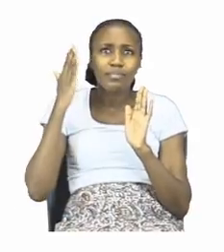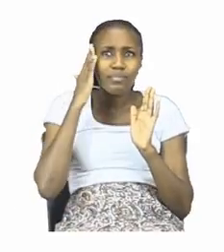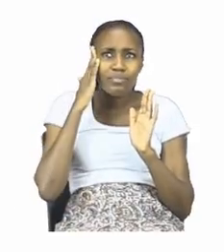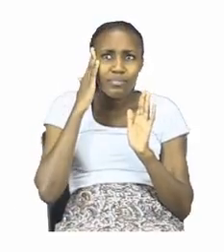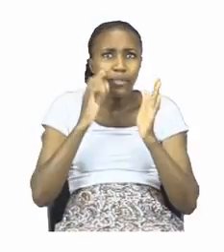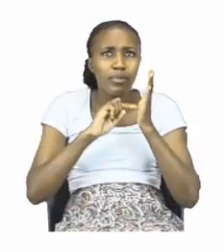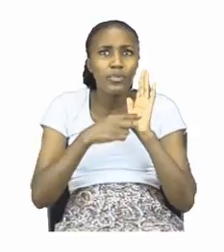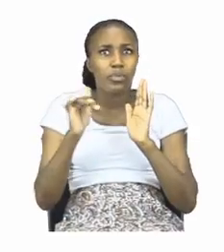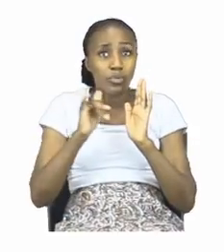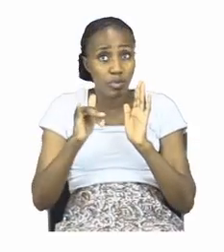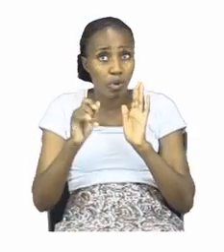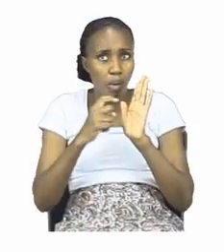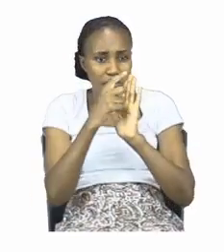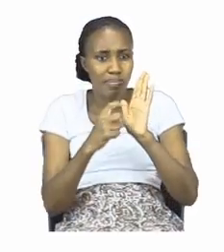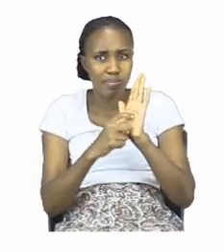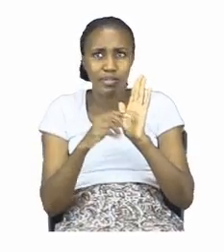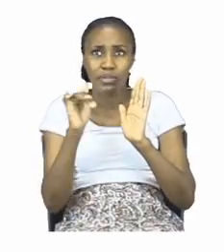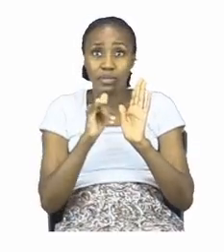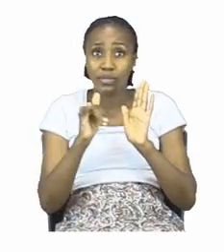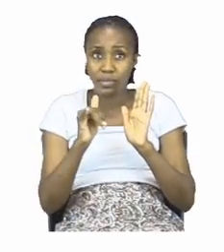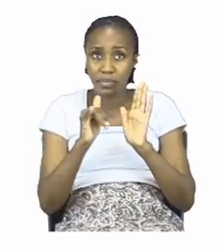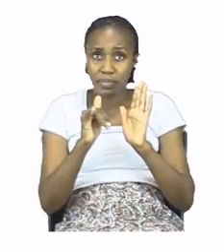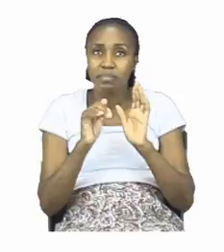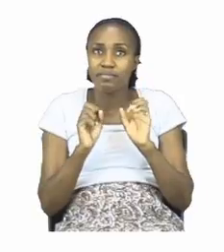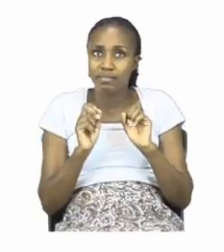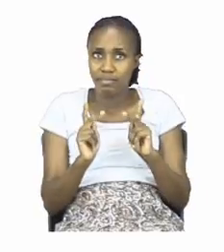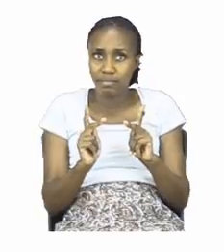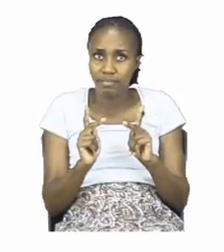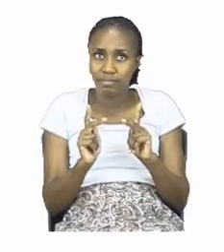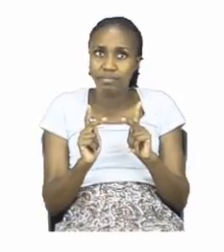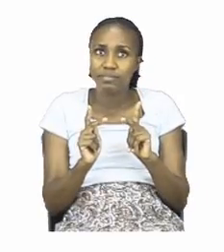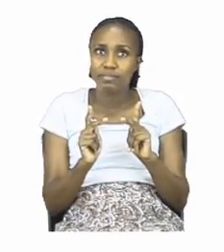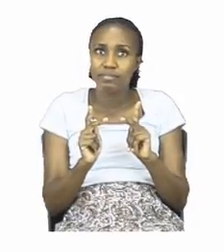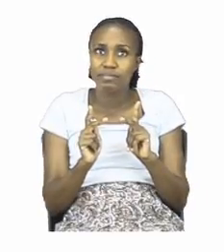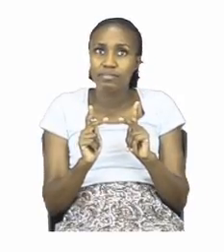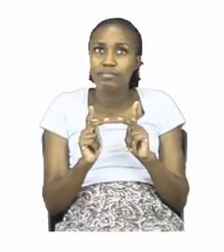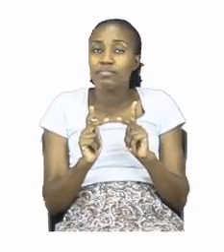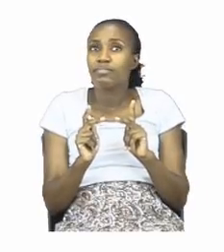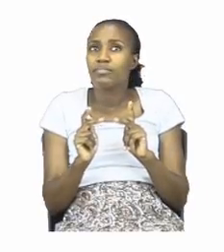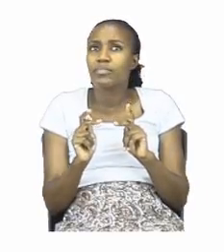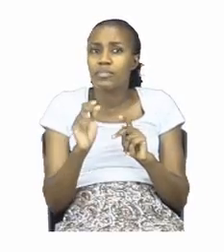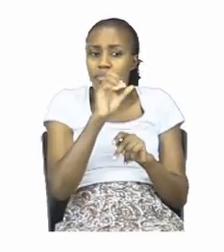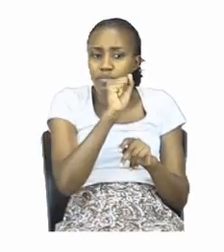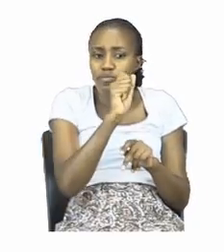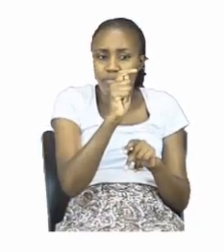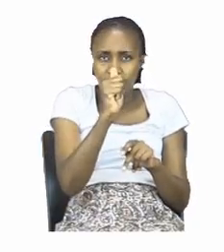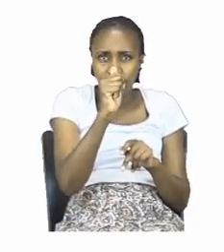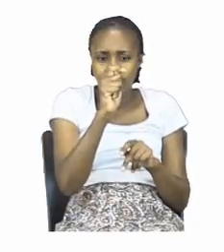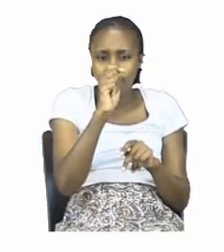what makes a question. Now a statement, boys and girls, is a type of sentence that